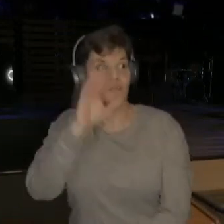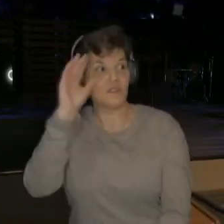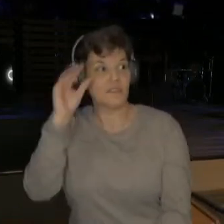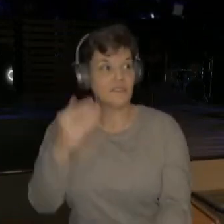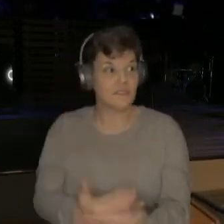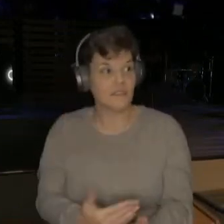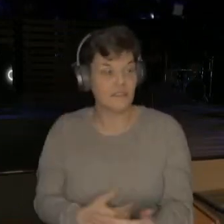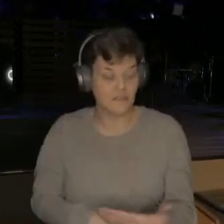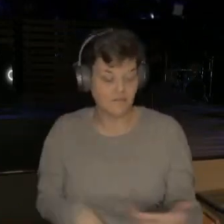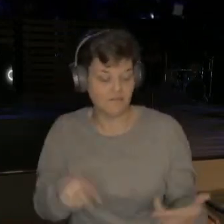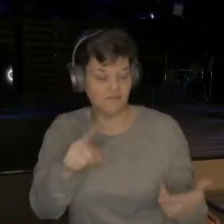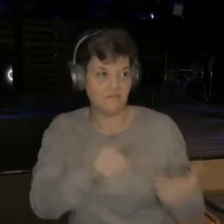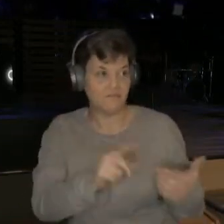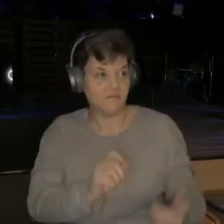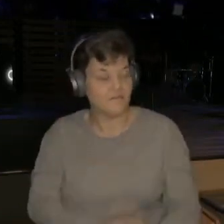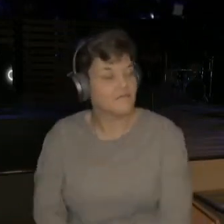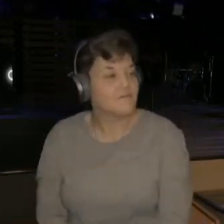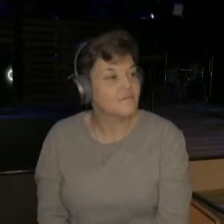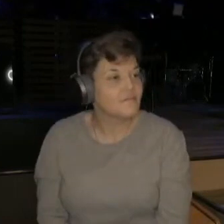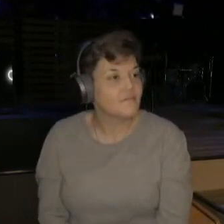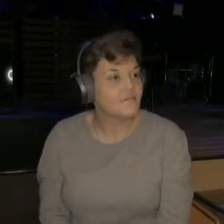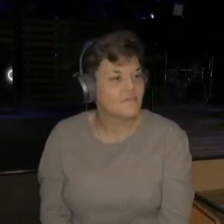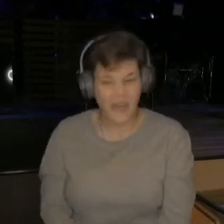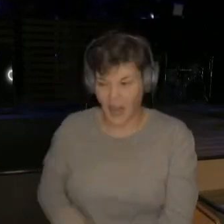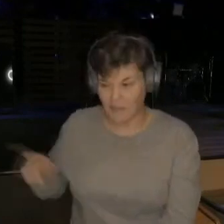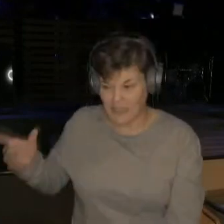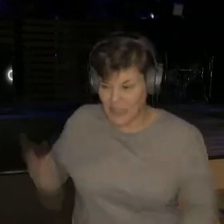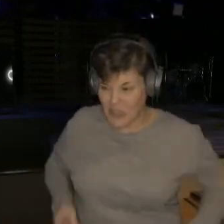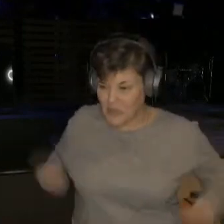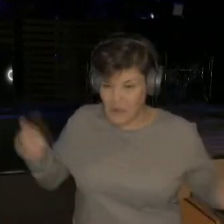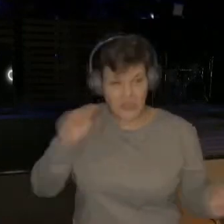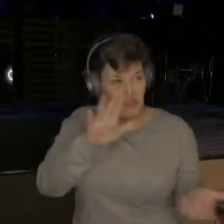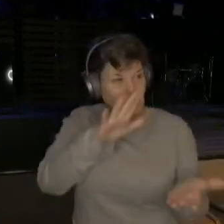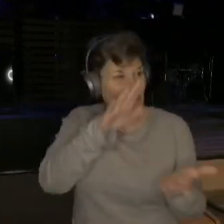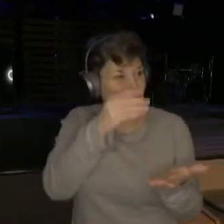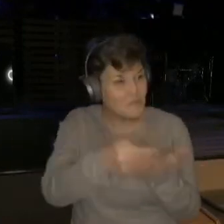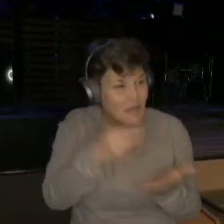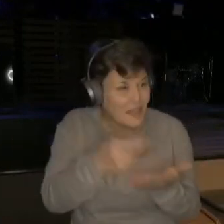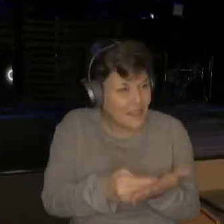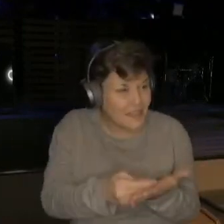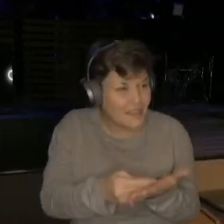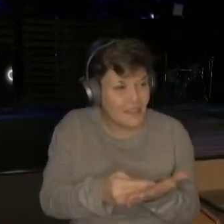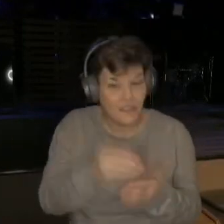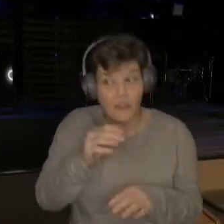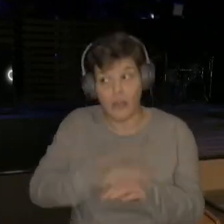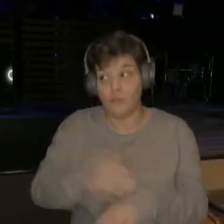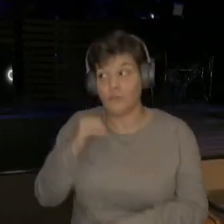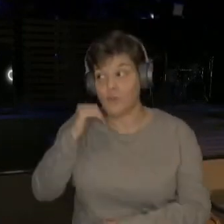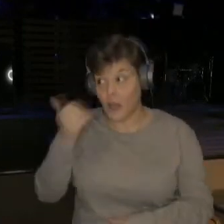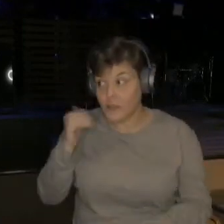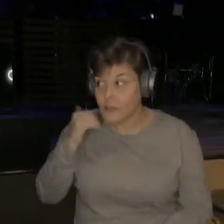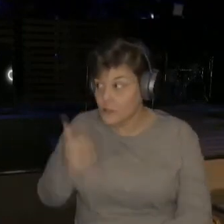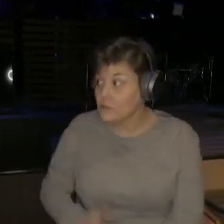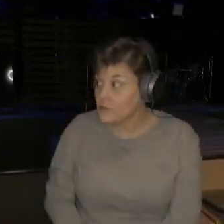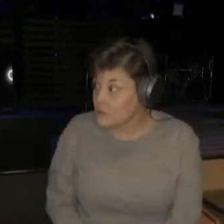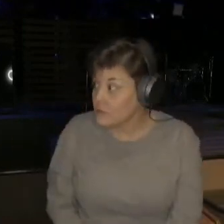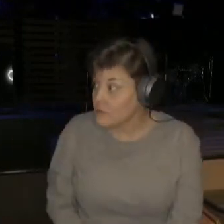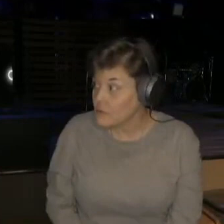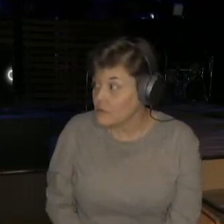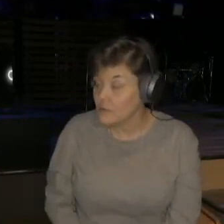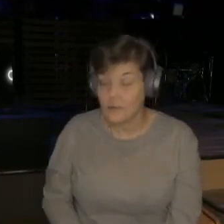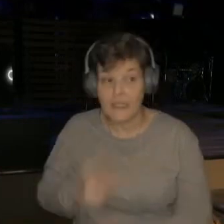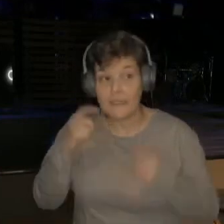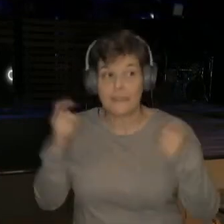Look at him. He comes back after wasting your wealth on prostitutes and reckless living. And here you are throwing him a